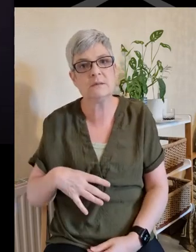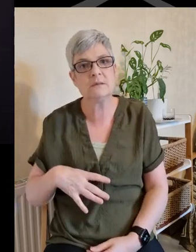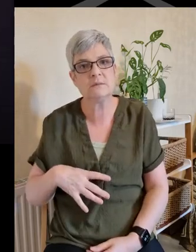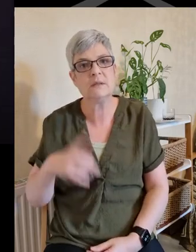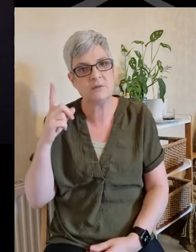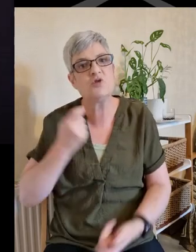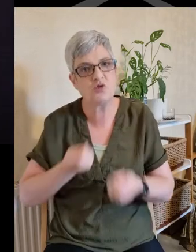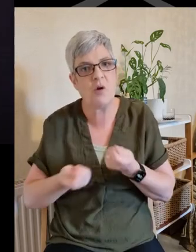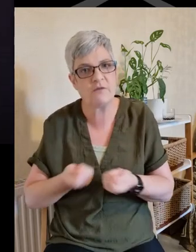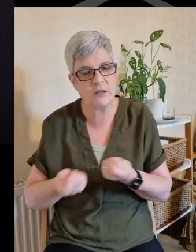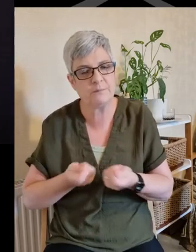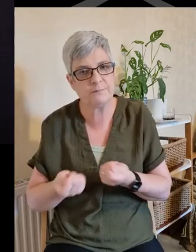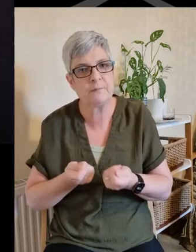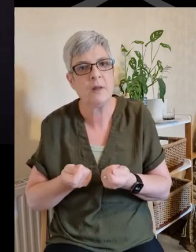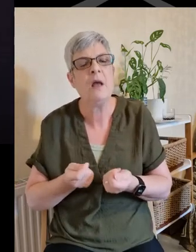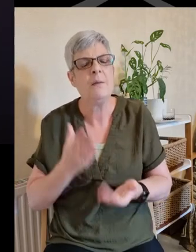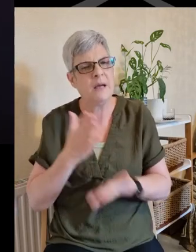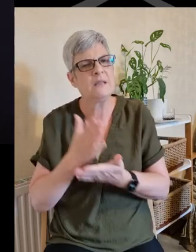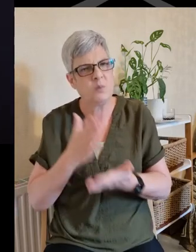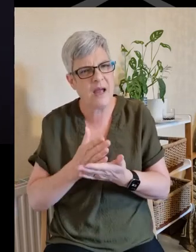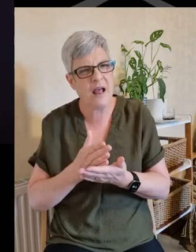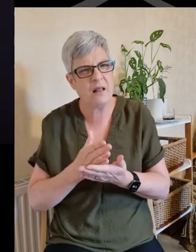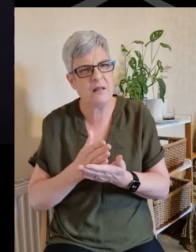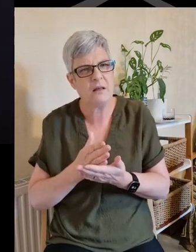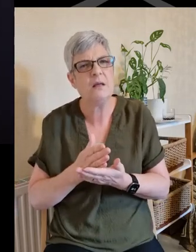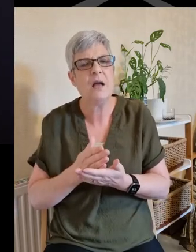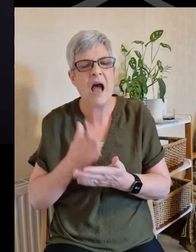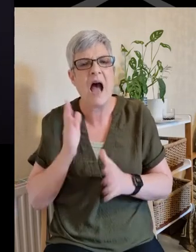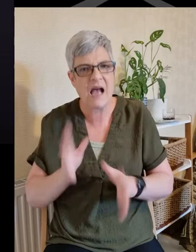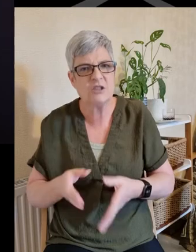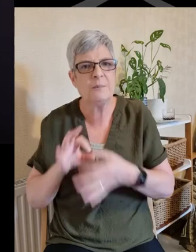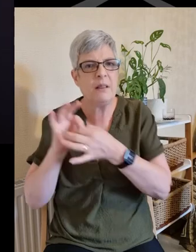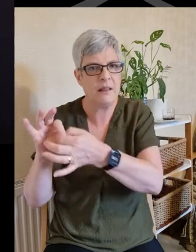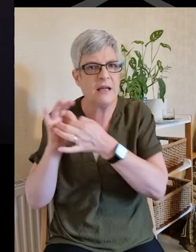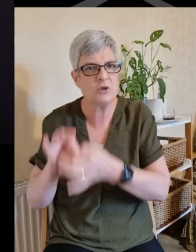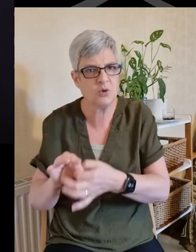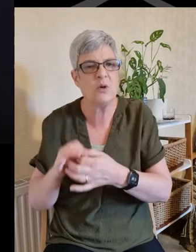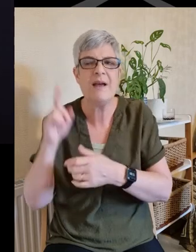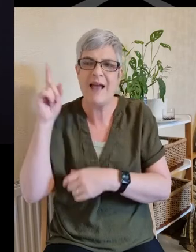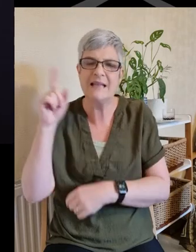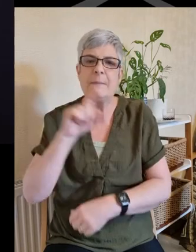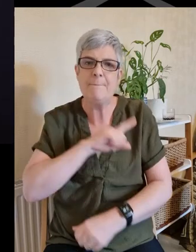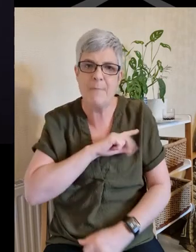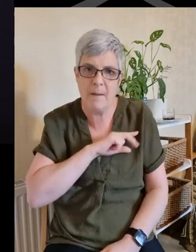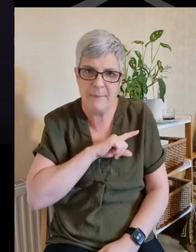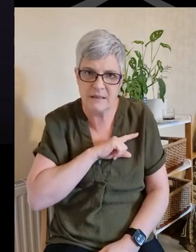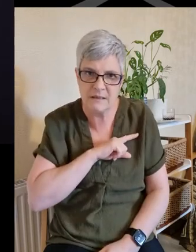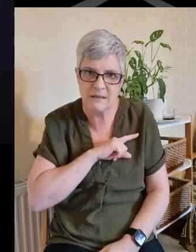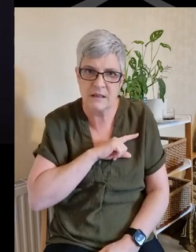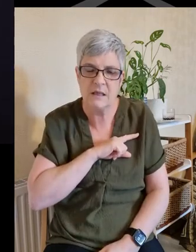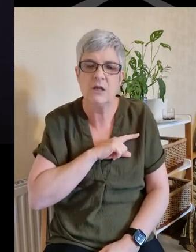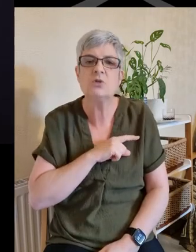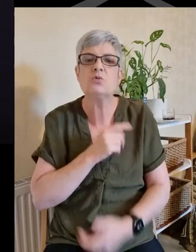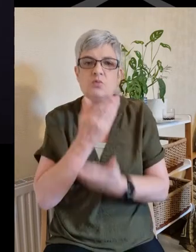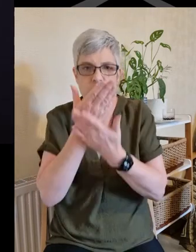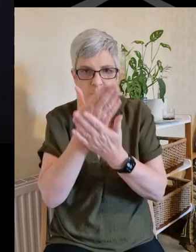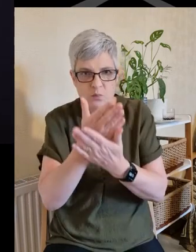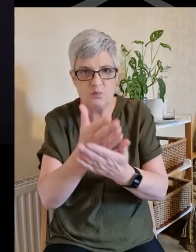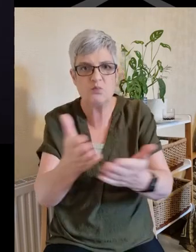But it will also serve ultimately his purposes to extend the knowledge of the Lord as God.